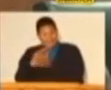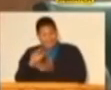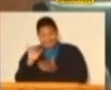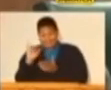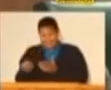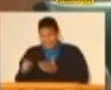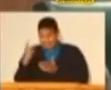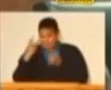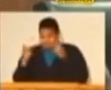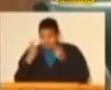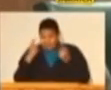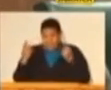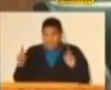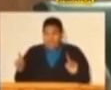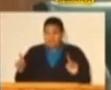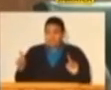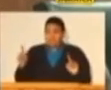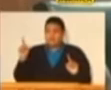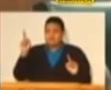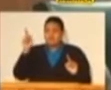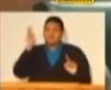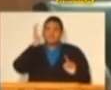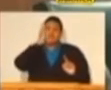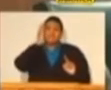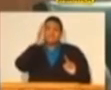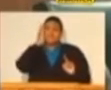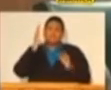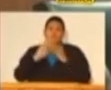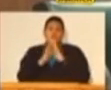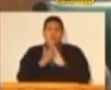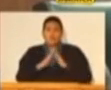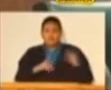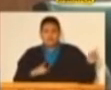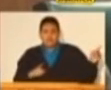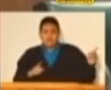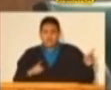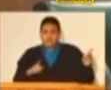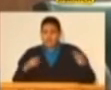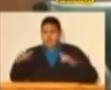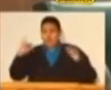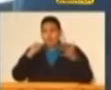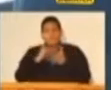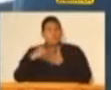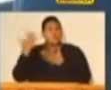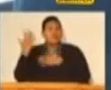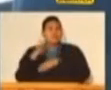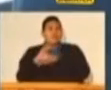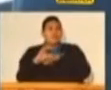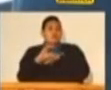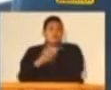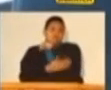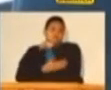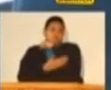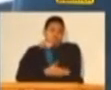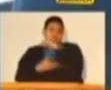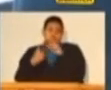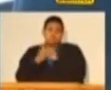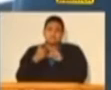fortification of a residential community in a Commonwealth Caribbean state